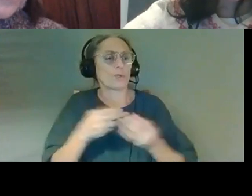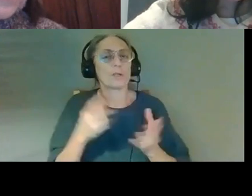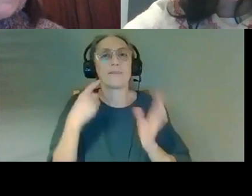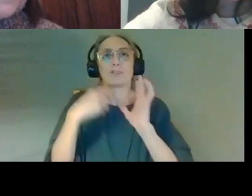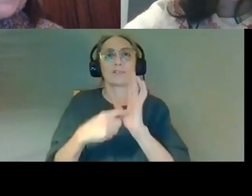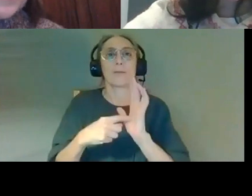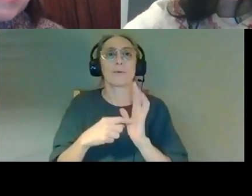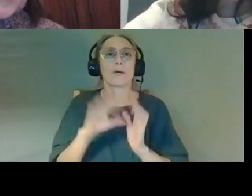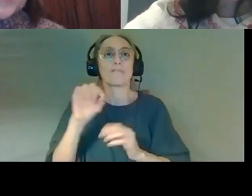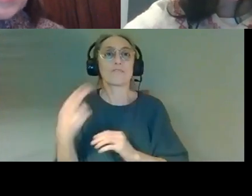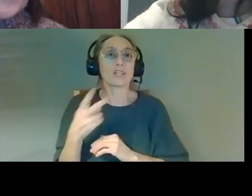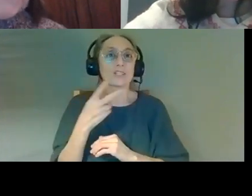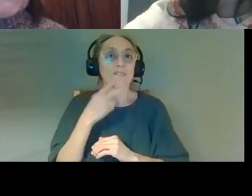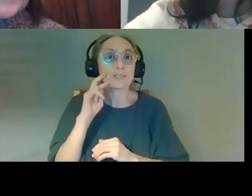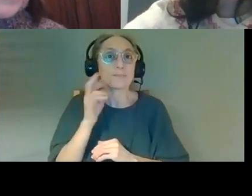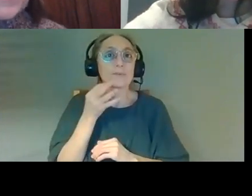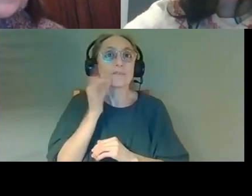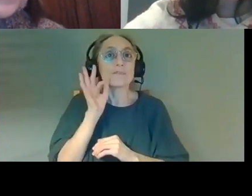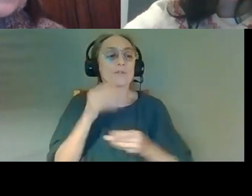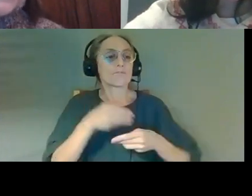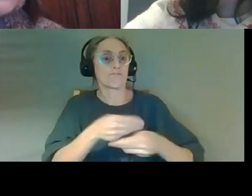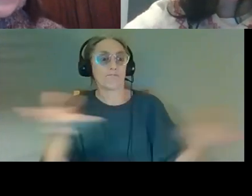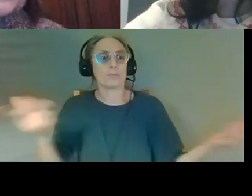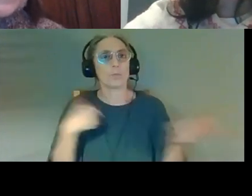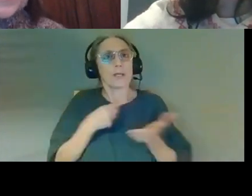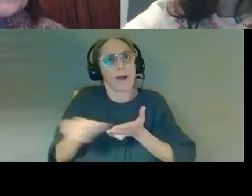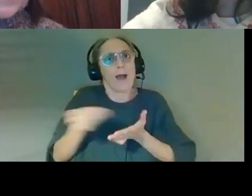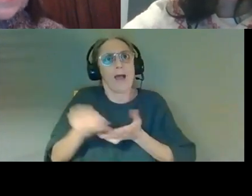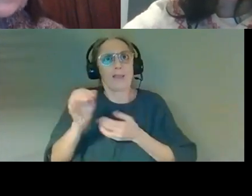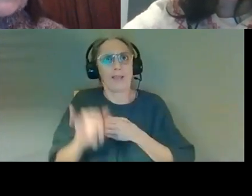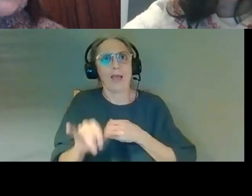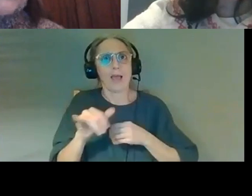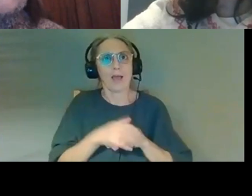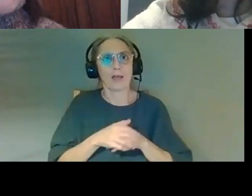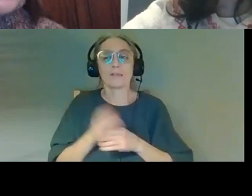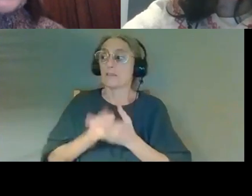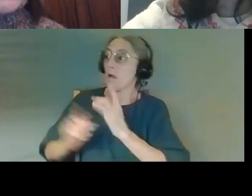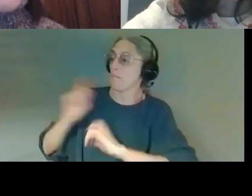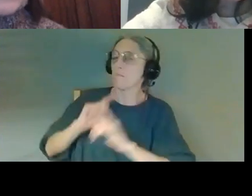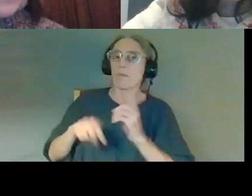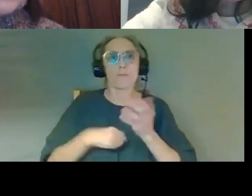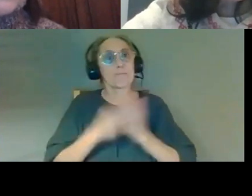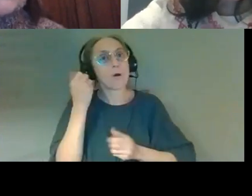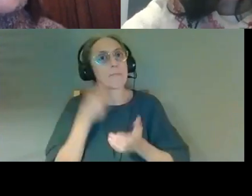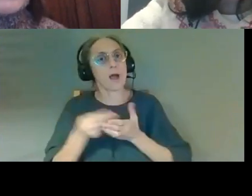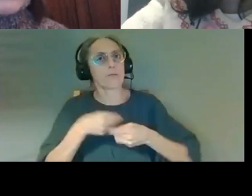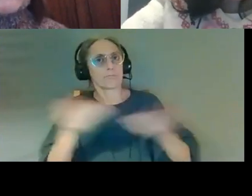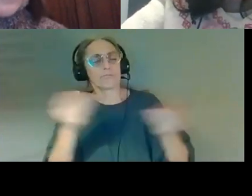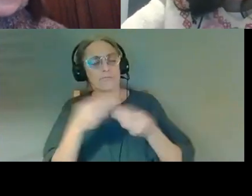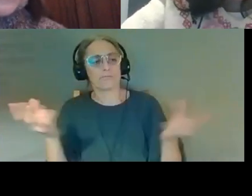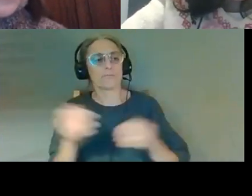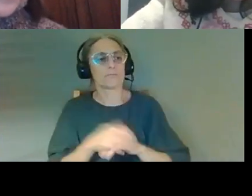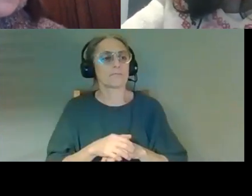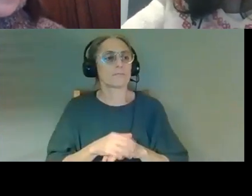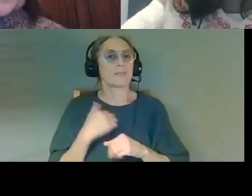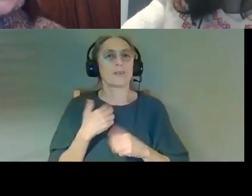produce, especially to our recipients. And that's something that we want to give a lot of every